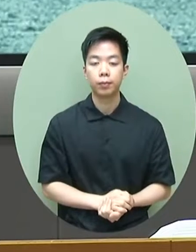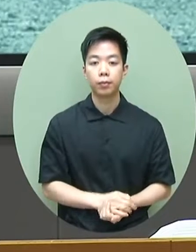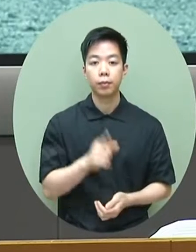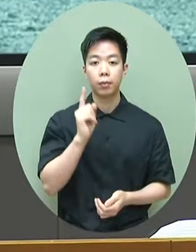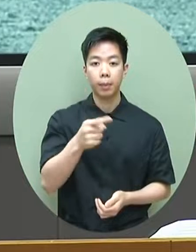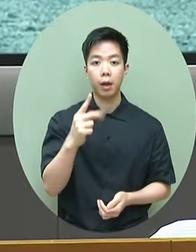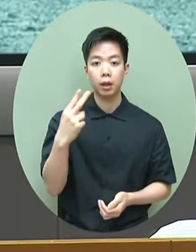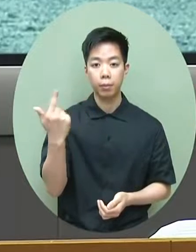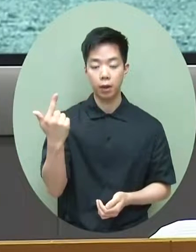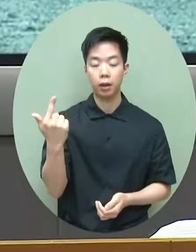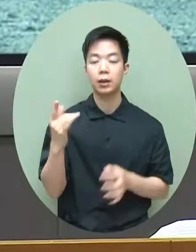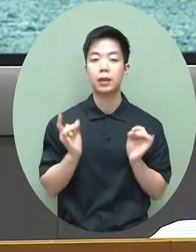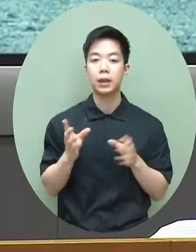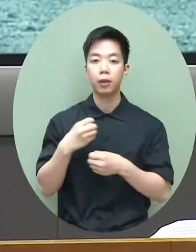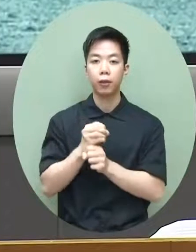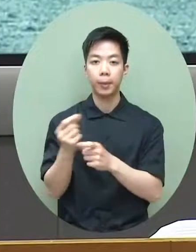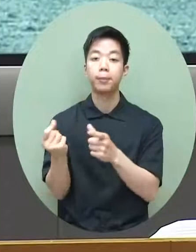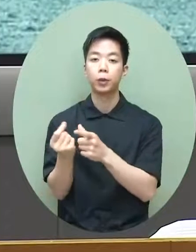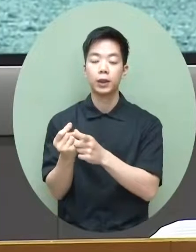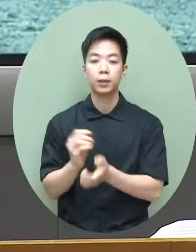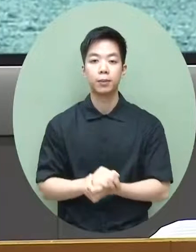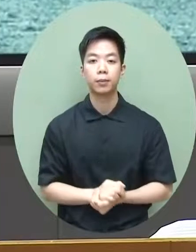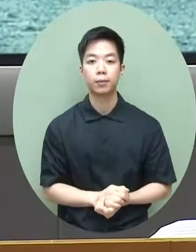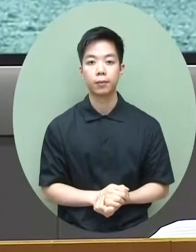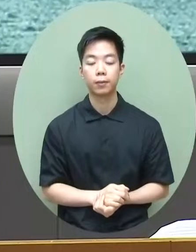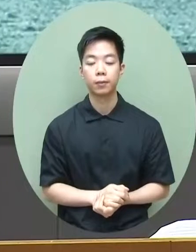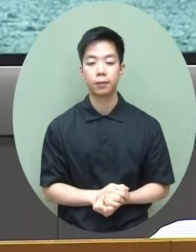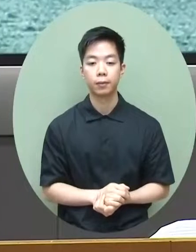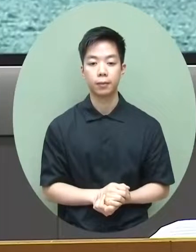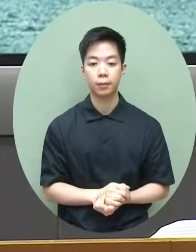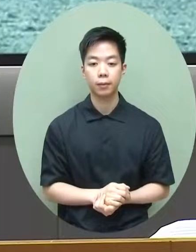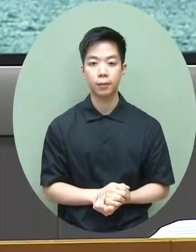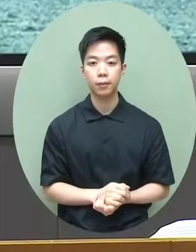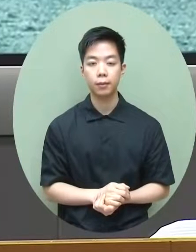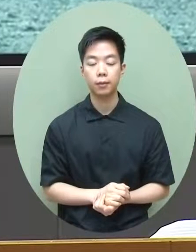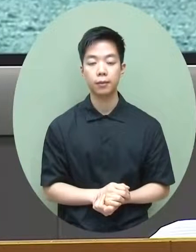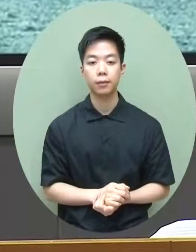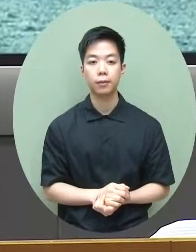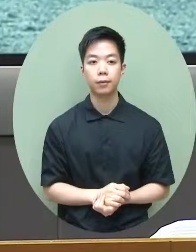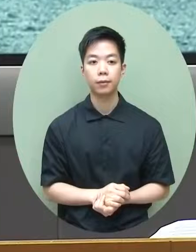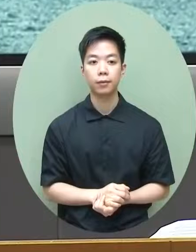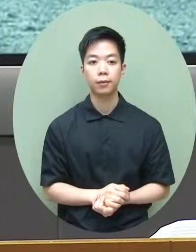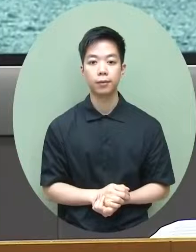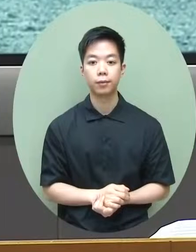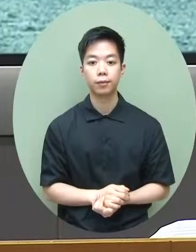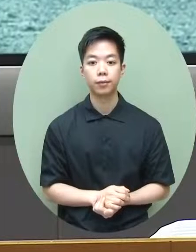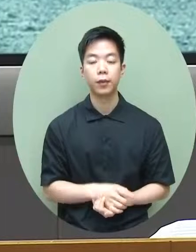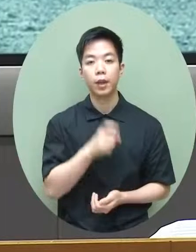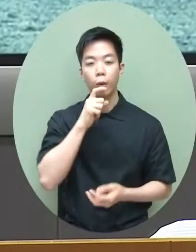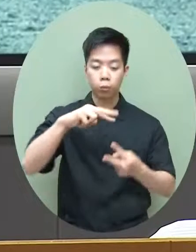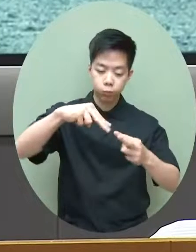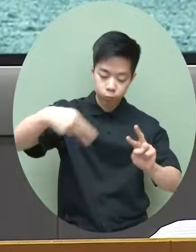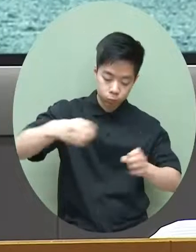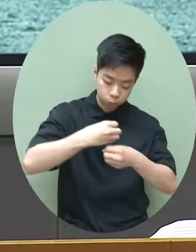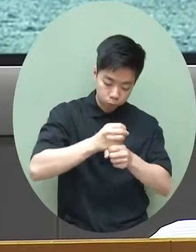and 128 returned by private laboratories. We conducted host genome sequencing for